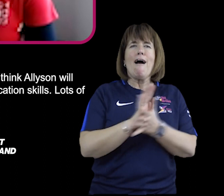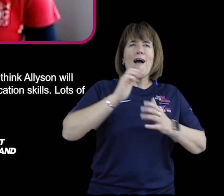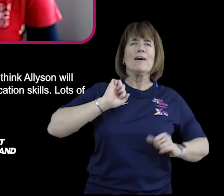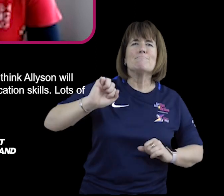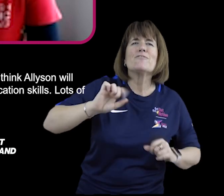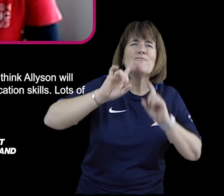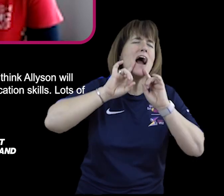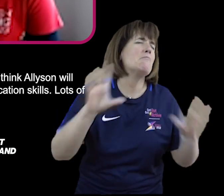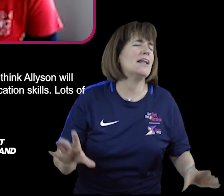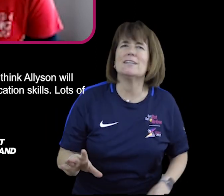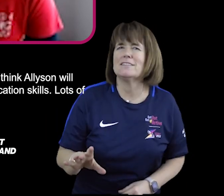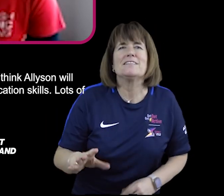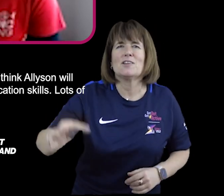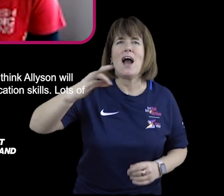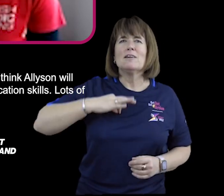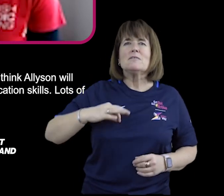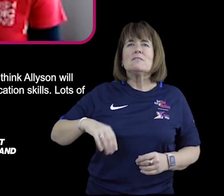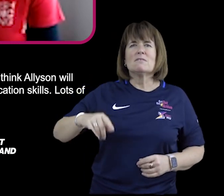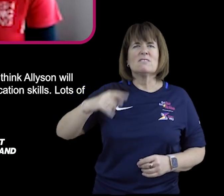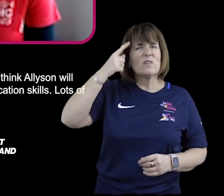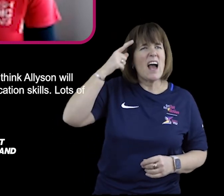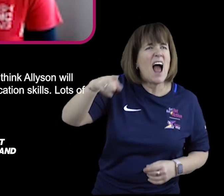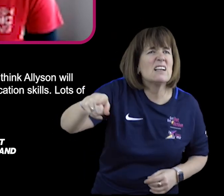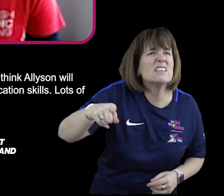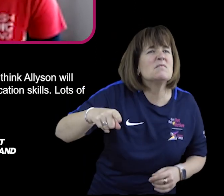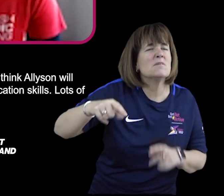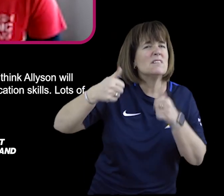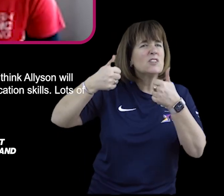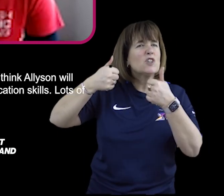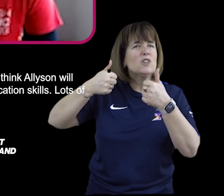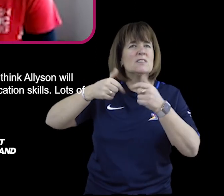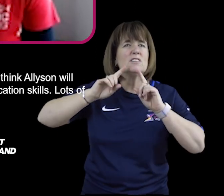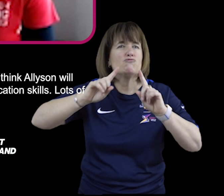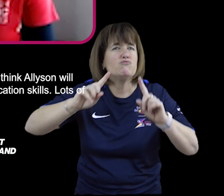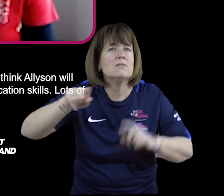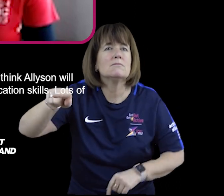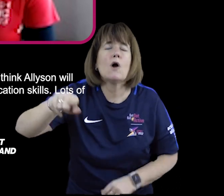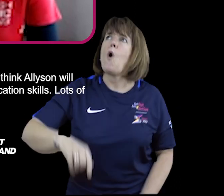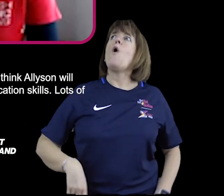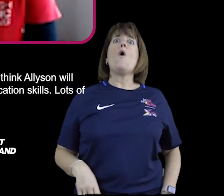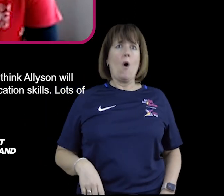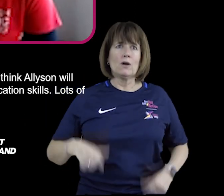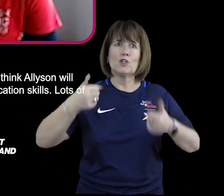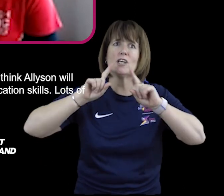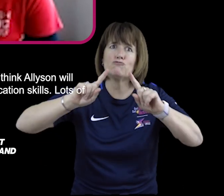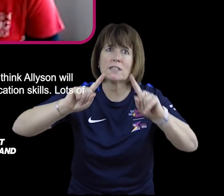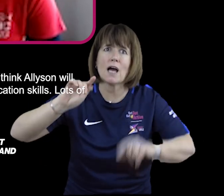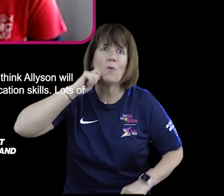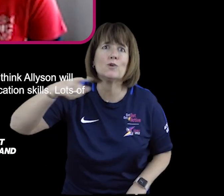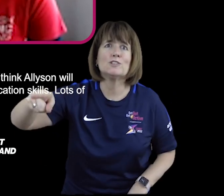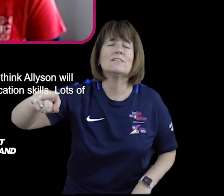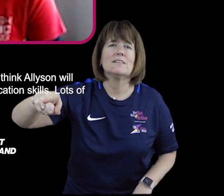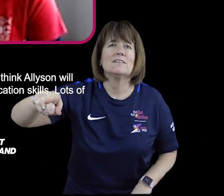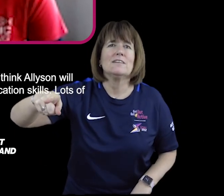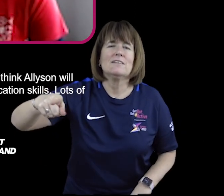just fabulous. Andy asked me, do you think Allyson make a good instructor? I said, of course she will. She's just got the most